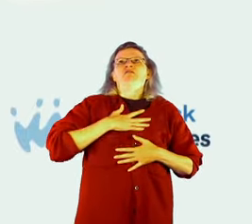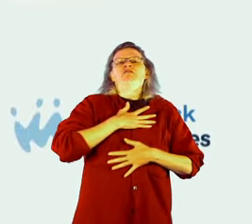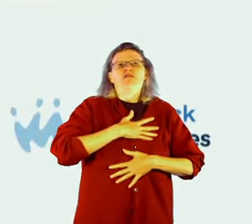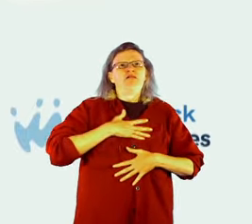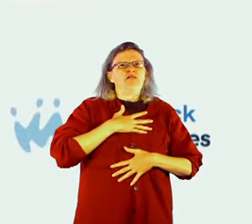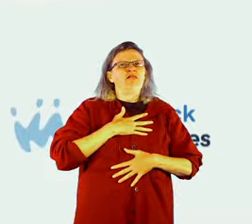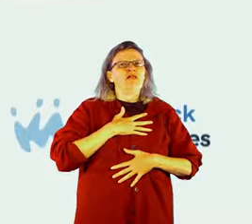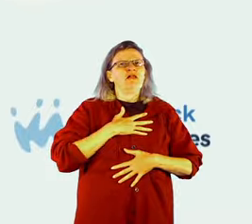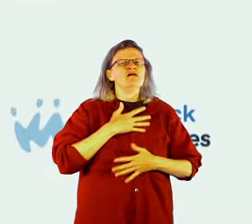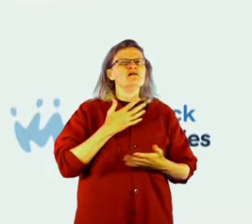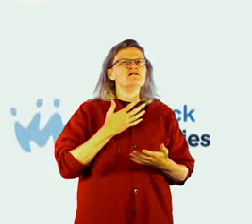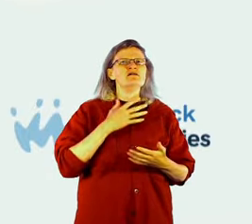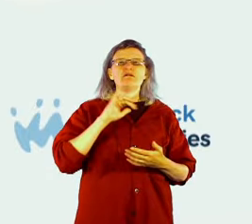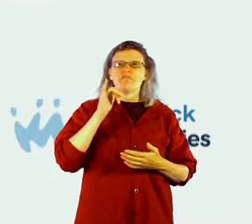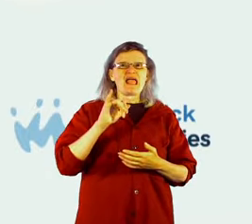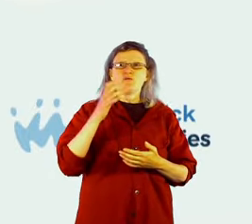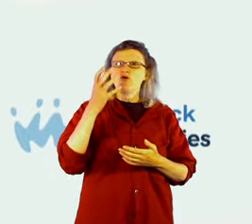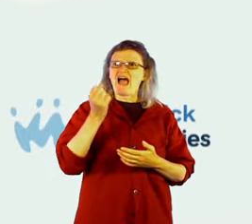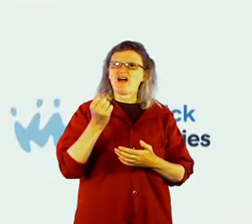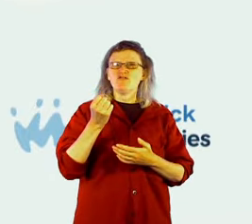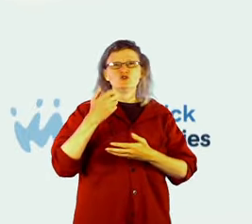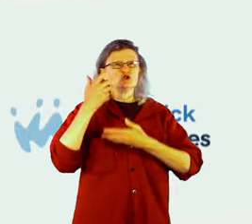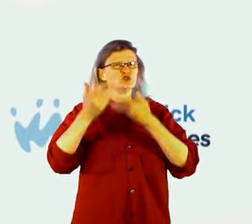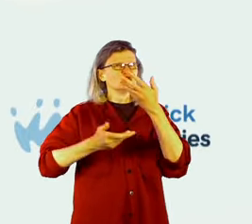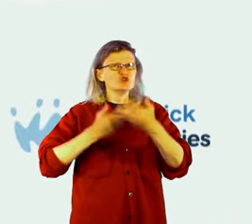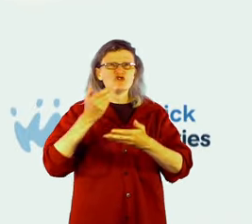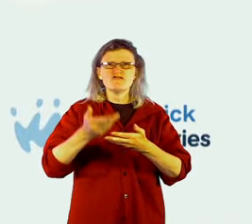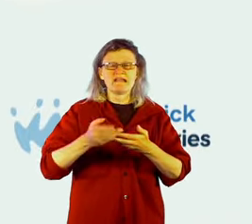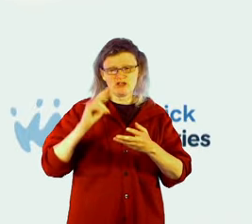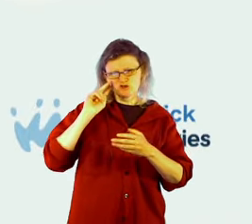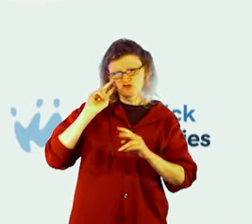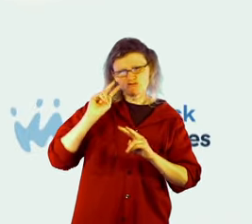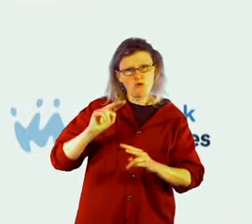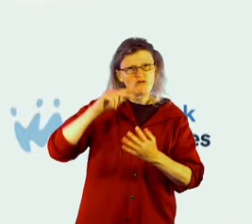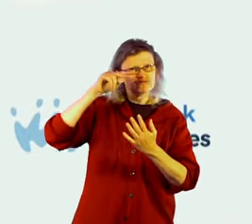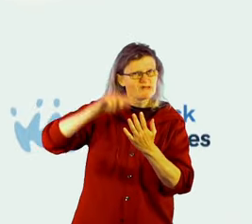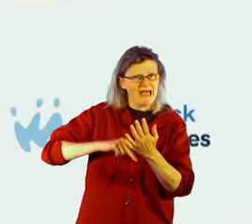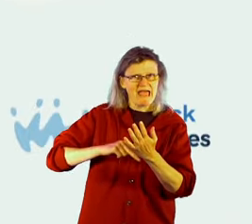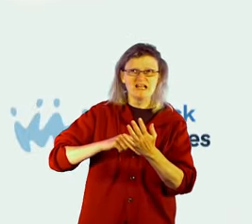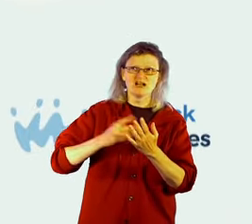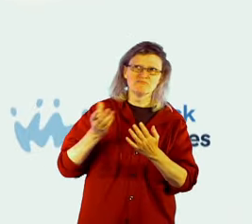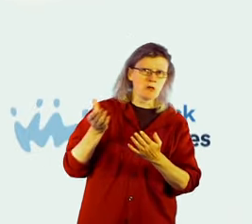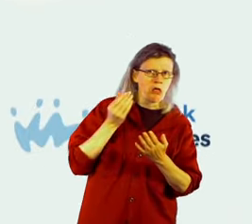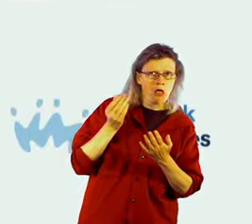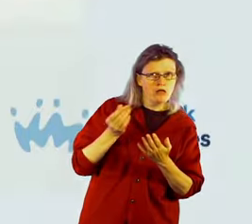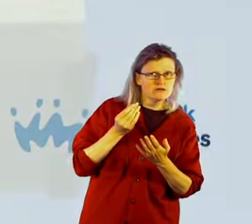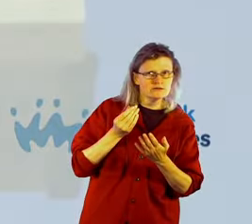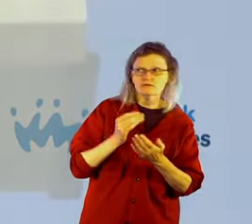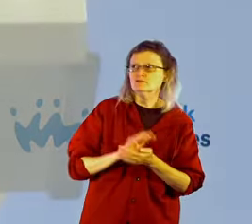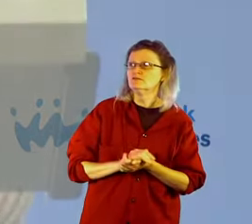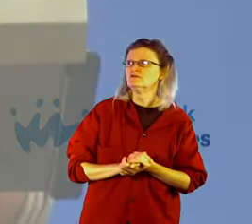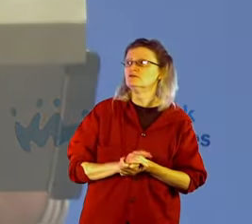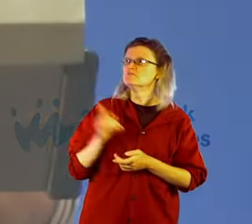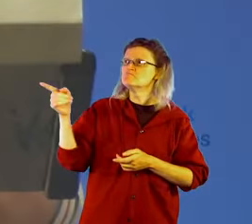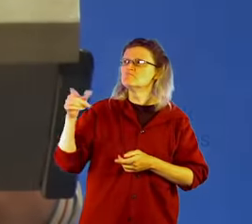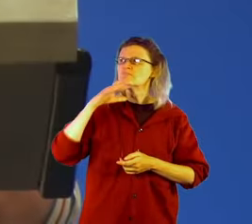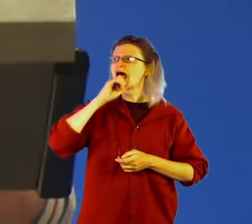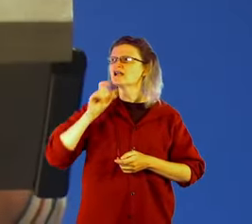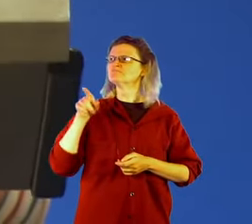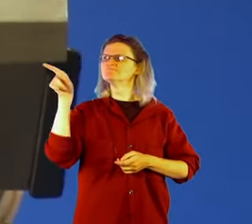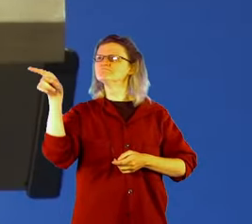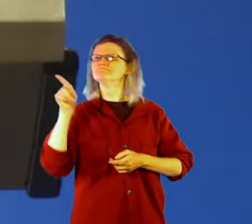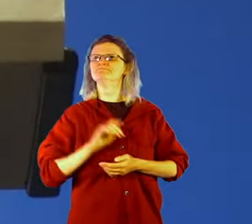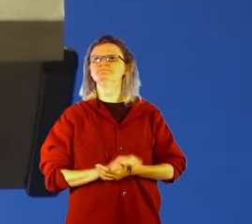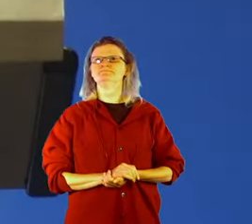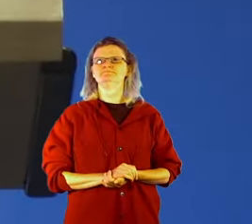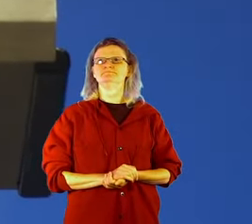has one that they'd like to share, something that you remember seeing, maybe something that really stuck you right in the front row. Oh, okay, there, first,